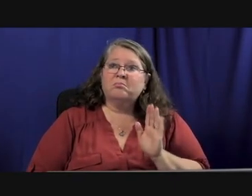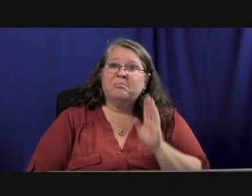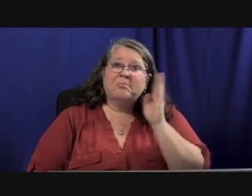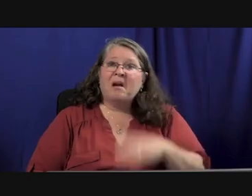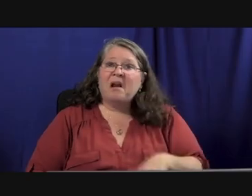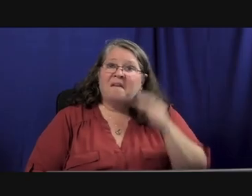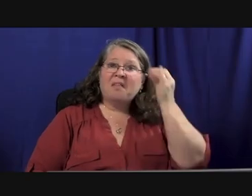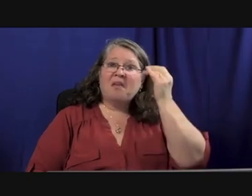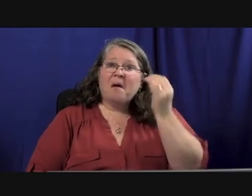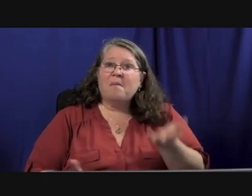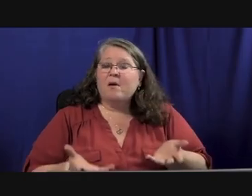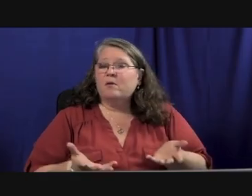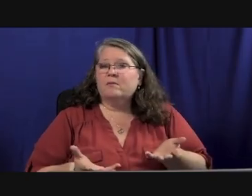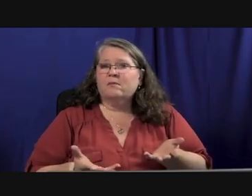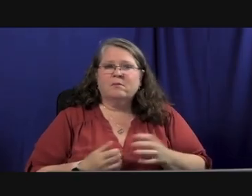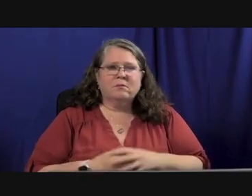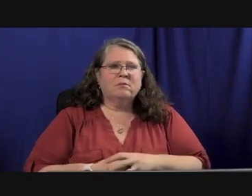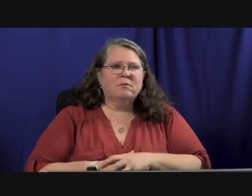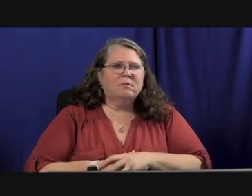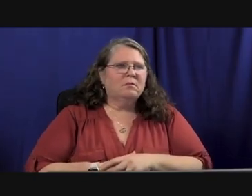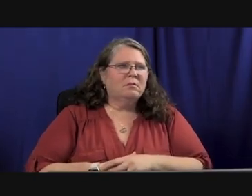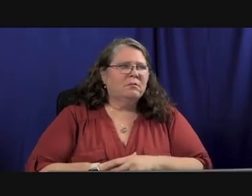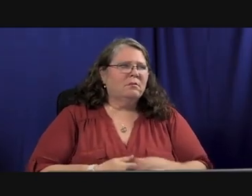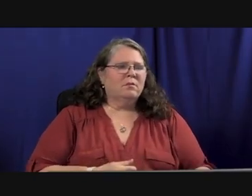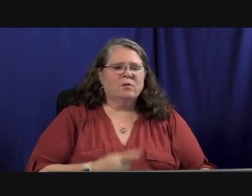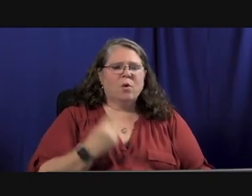take time for them to think about it.